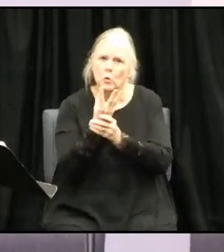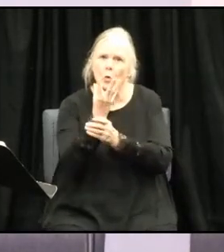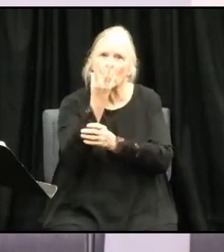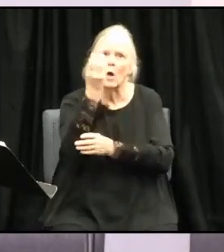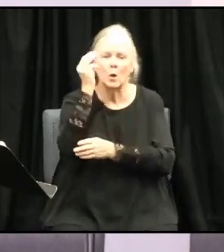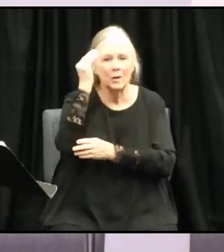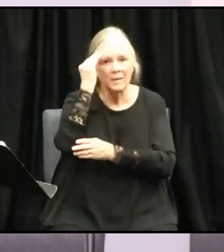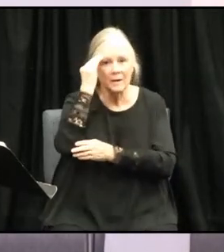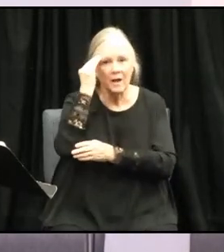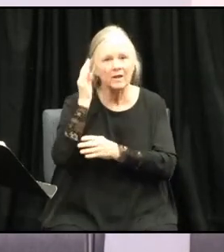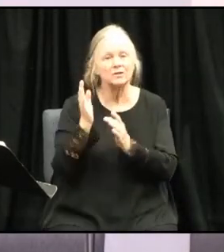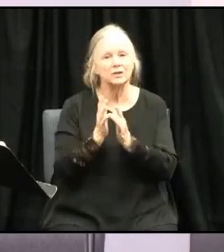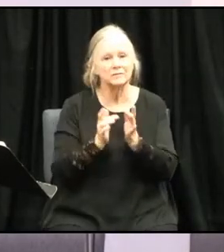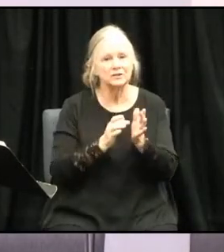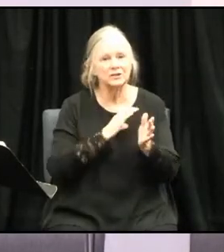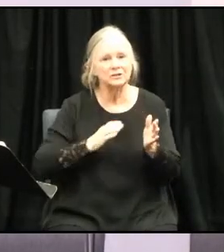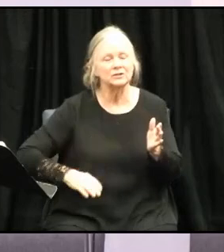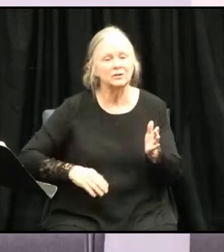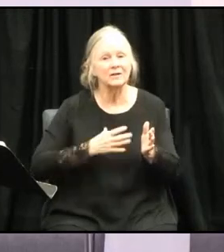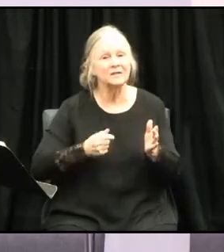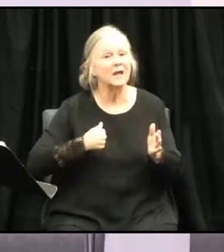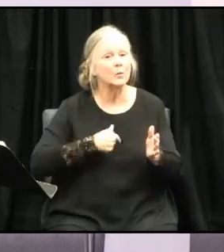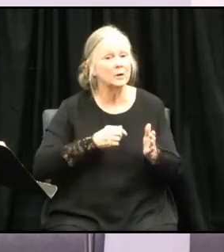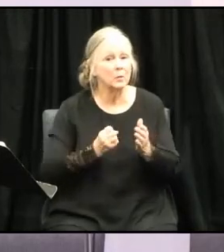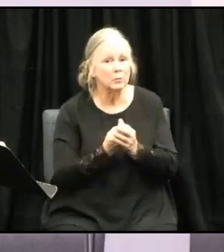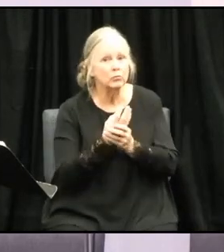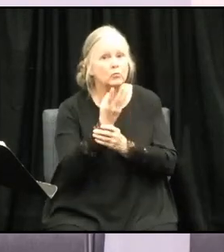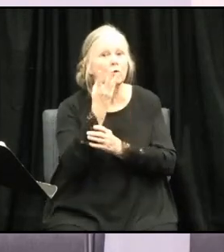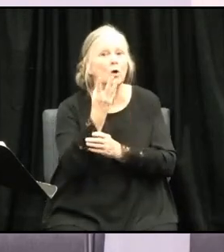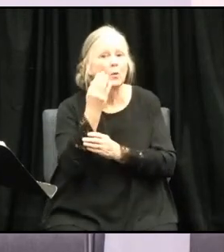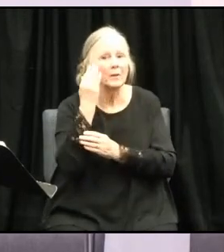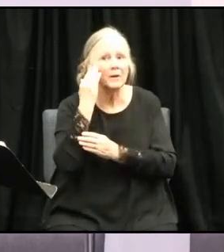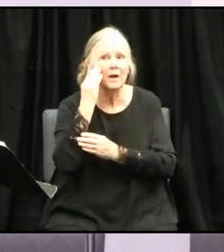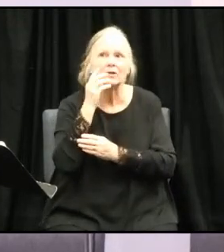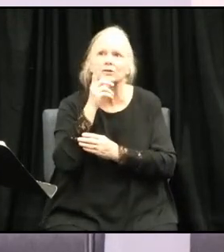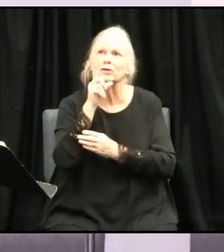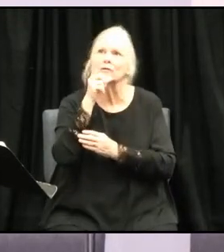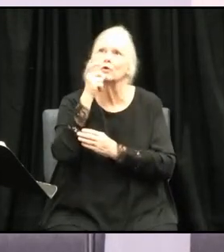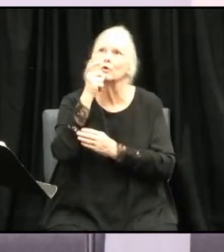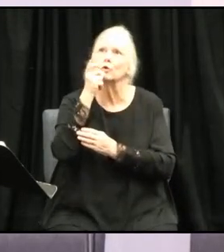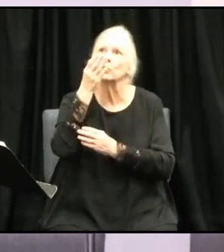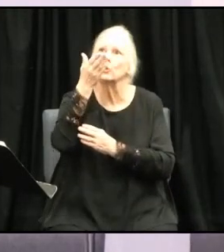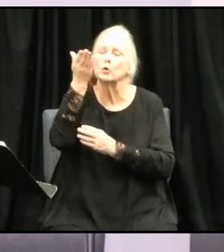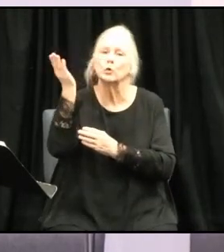Christ, and we will grow in the one whose knowledge is perfect.